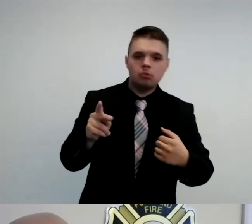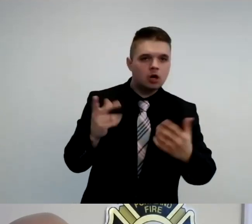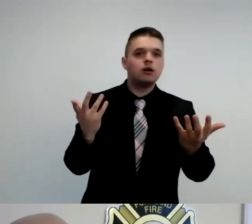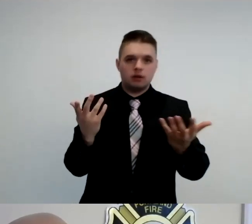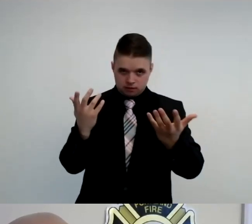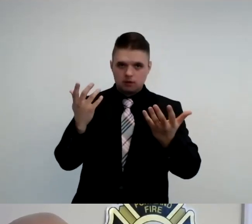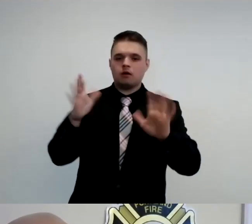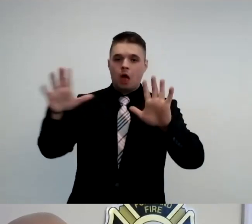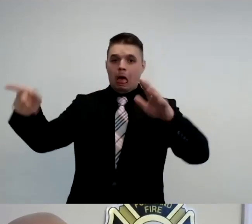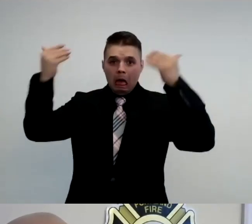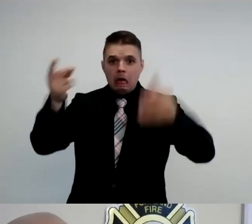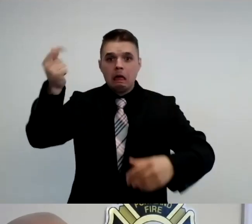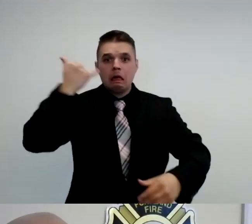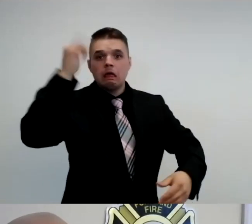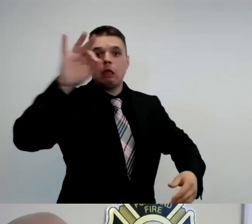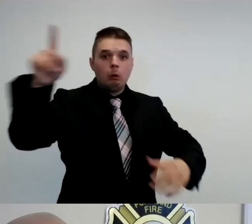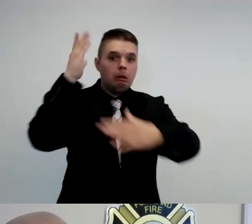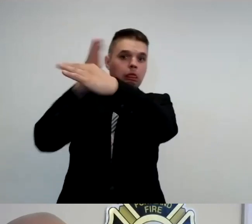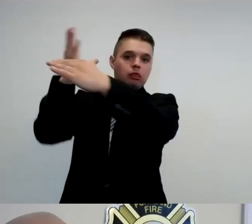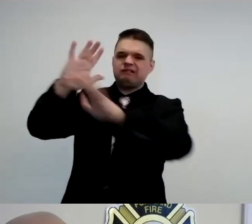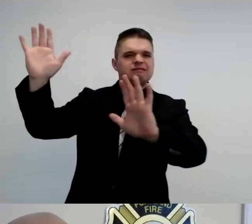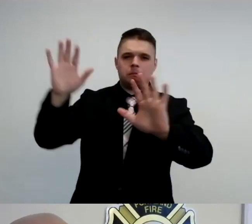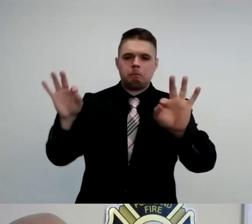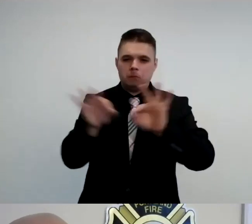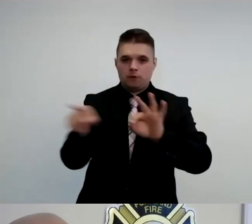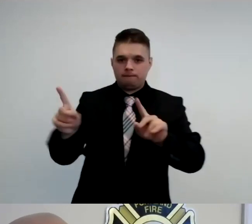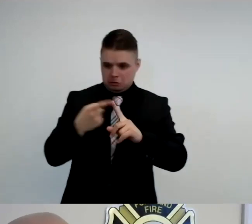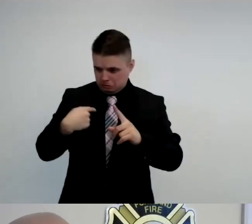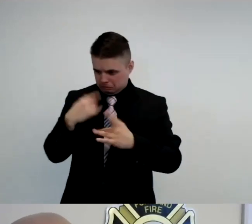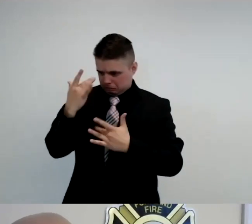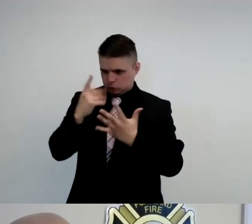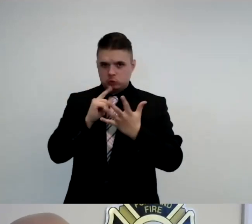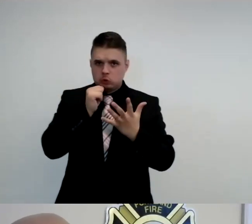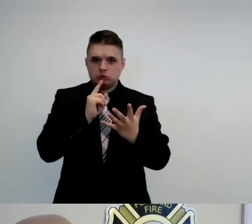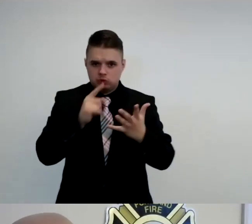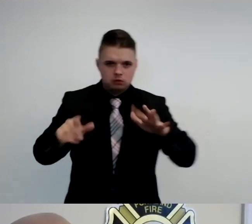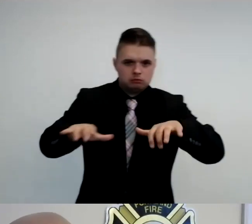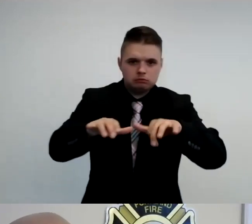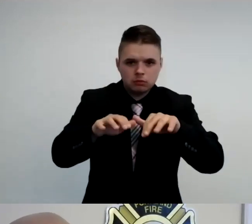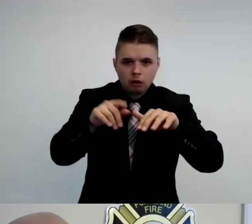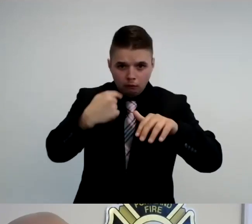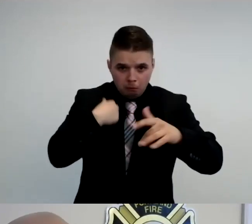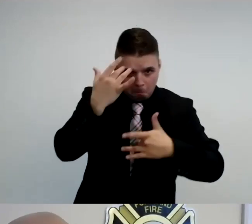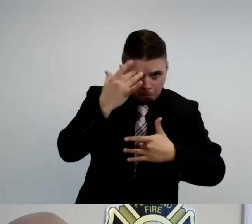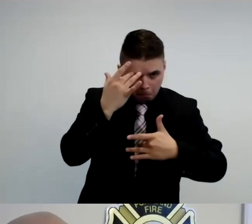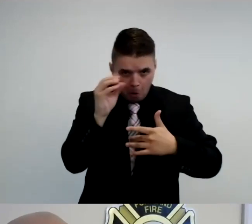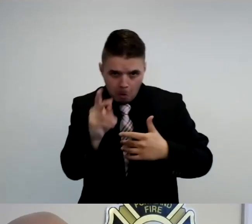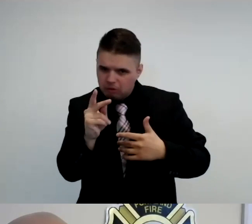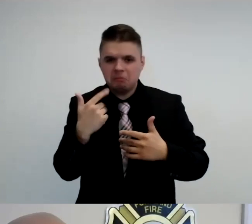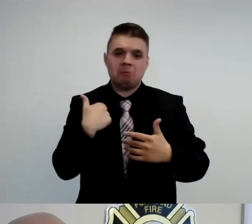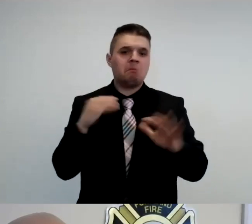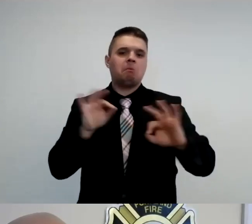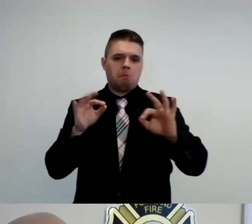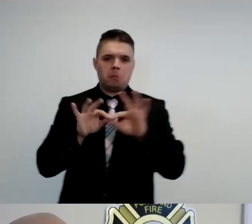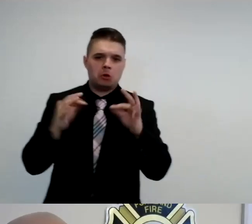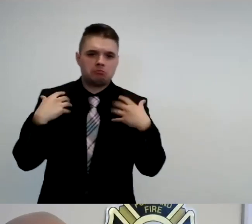that I mean the questions are appropriate, and if you answer these questions, you most likely are